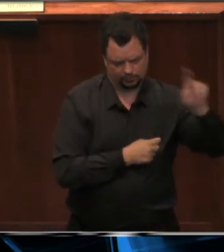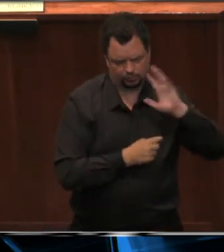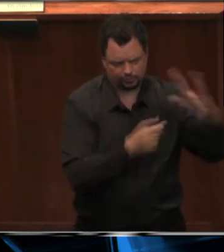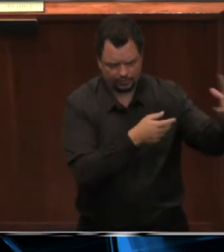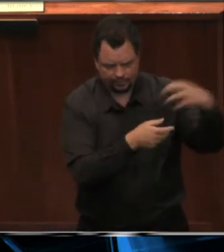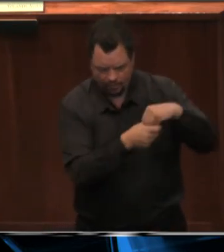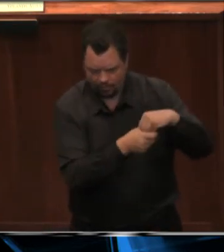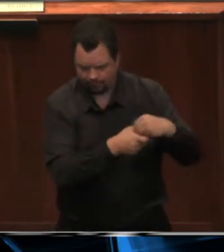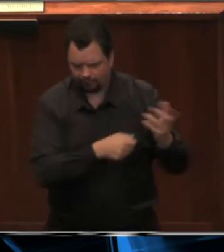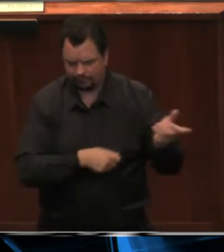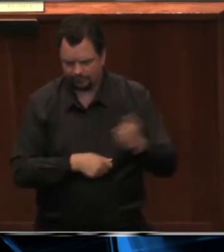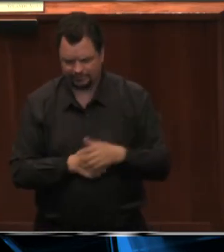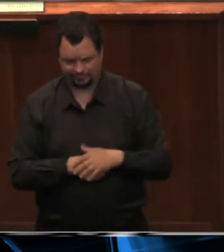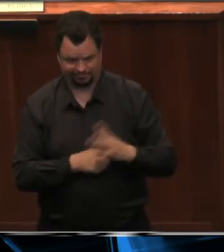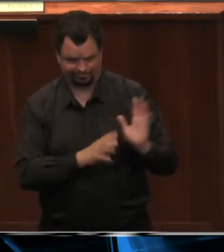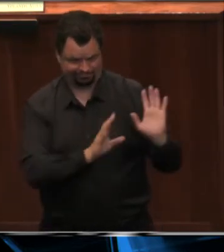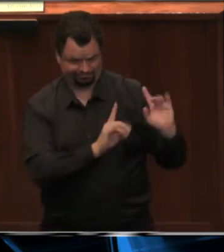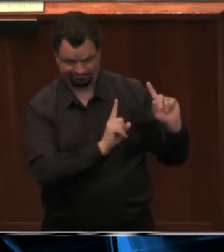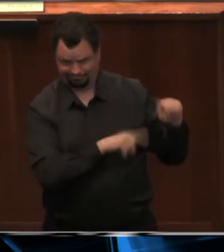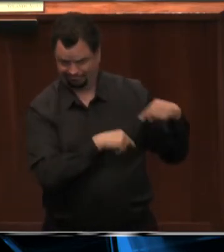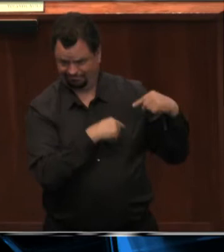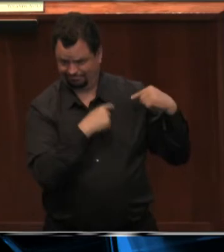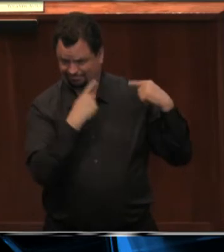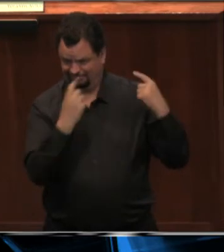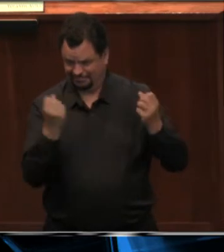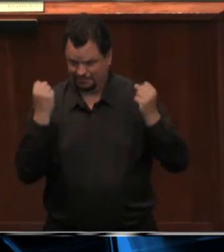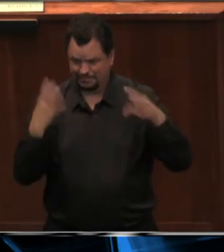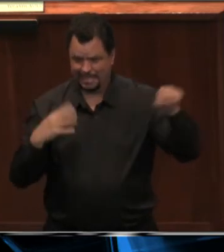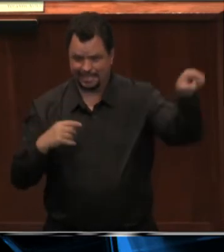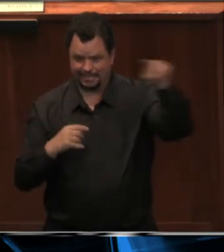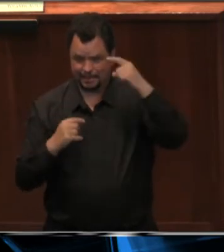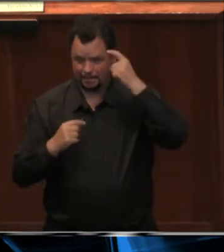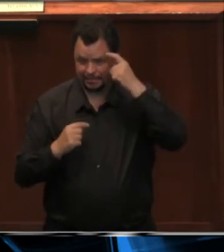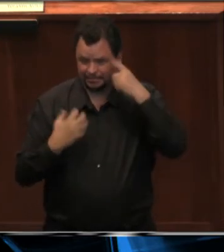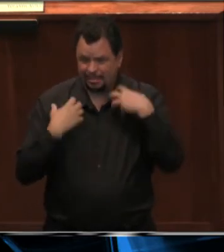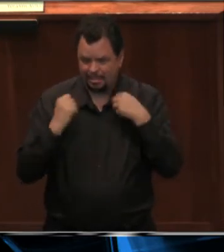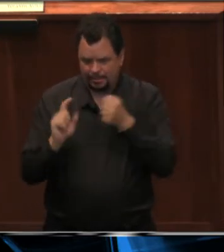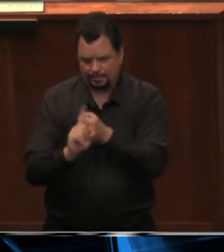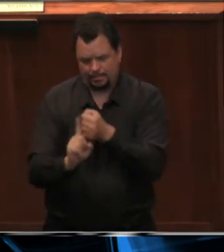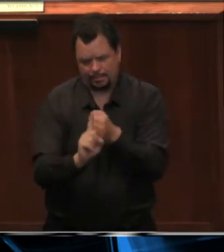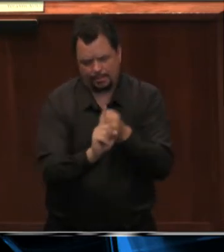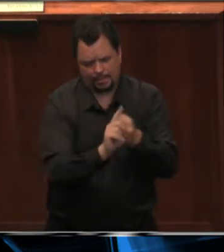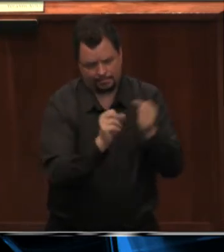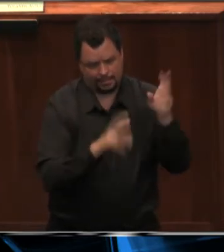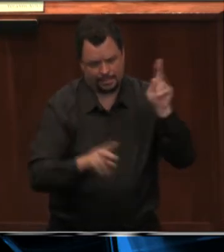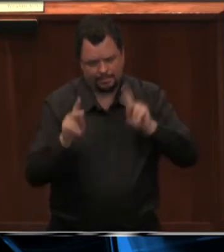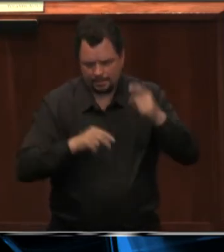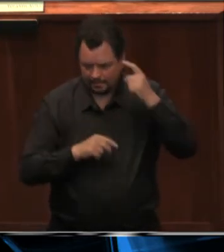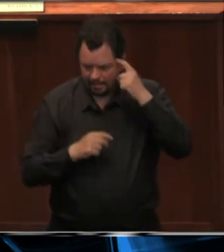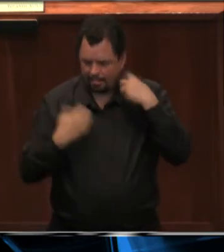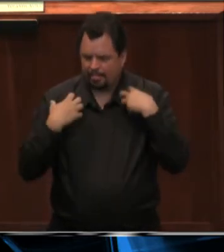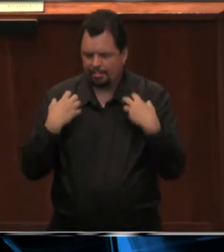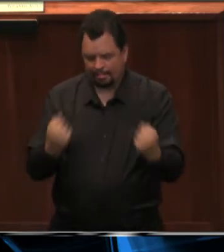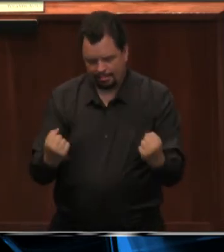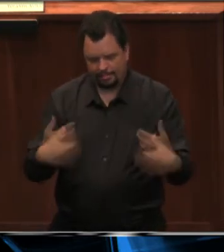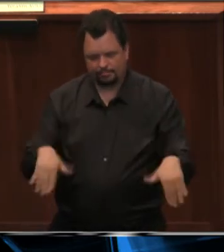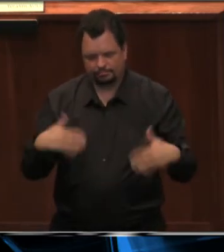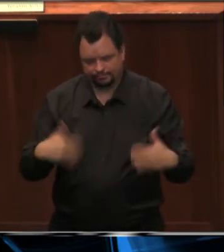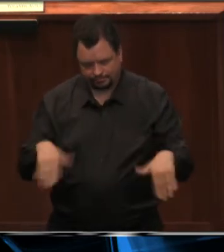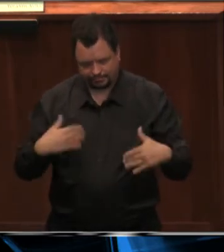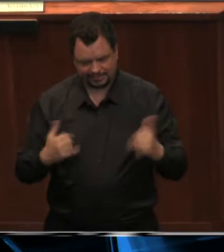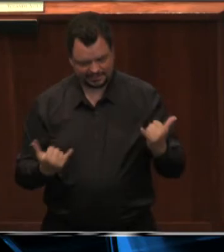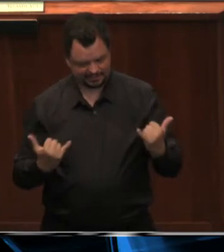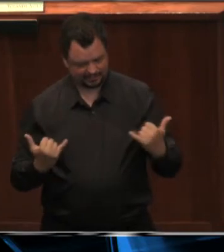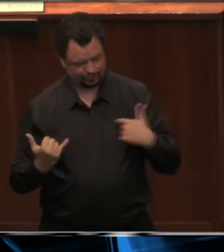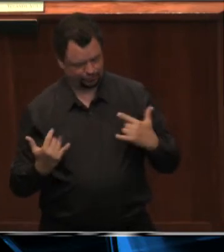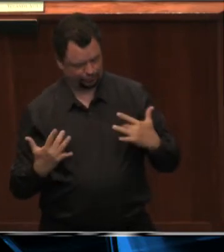Throughout this response, the mental health impacts and behavioral health impacts have been an area of considerable concern.